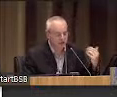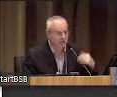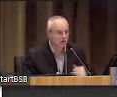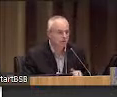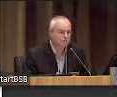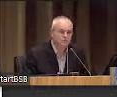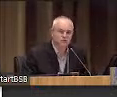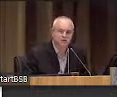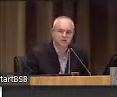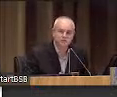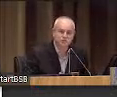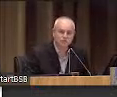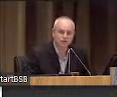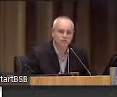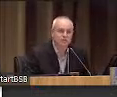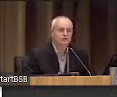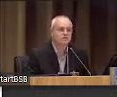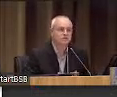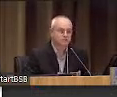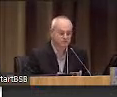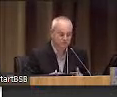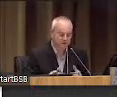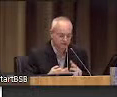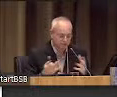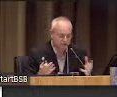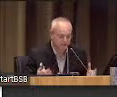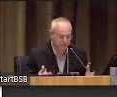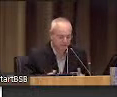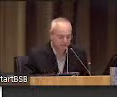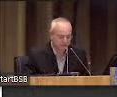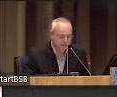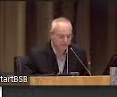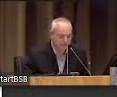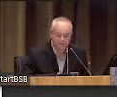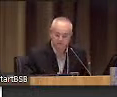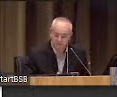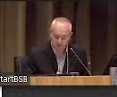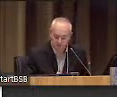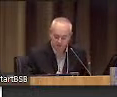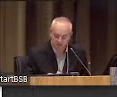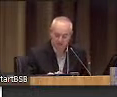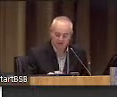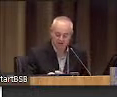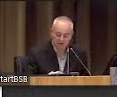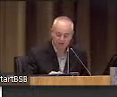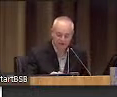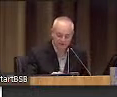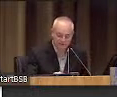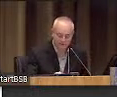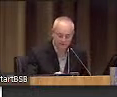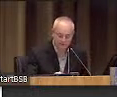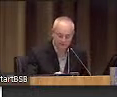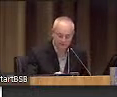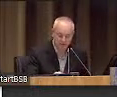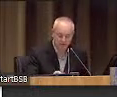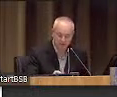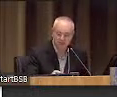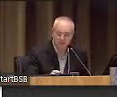were in the previous panel, and Hospital de Clínica, which had the